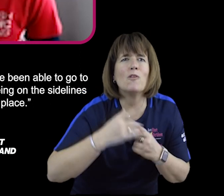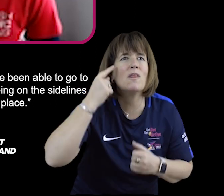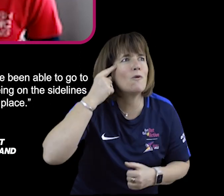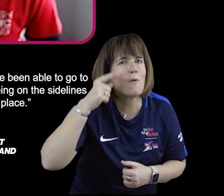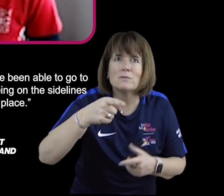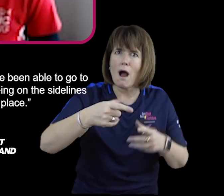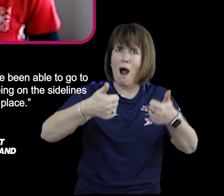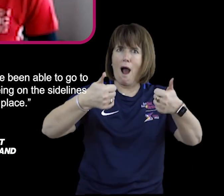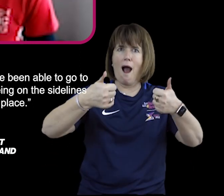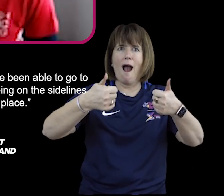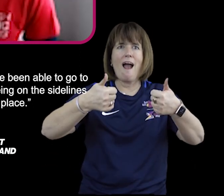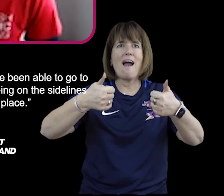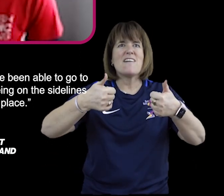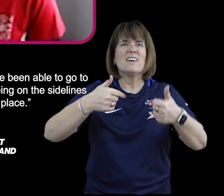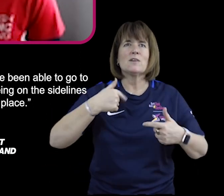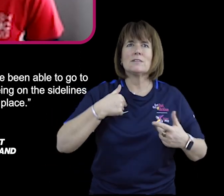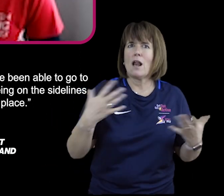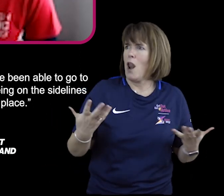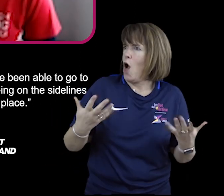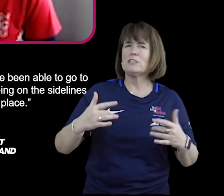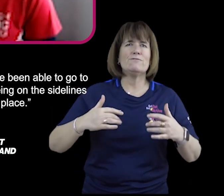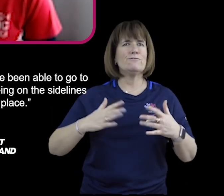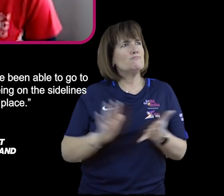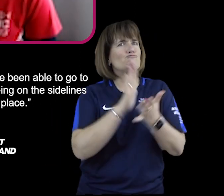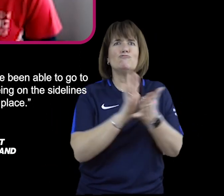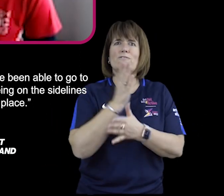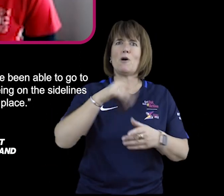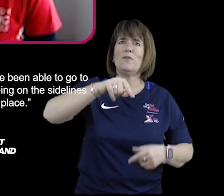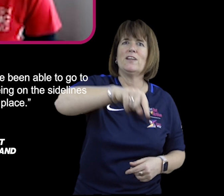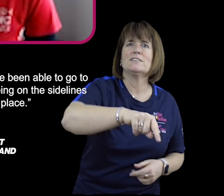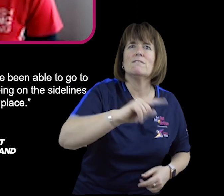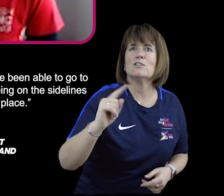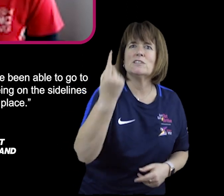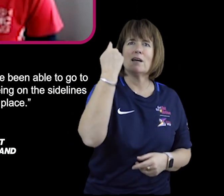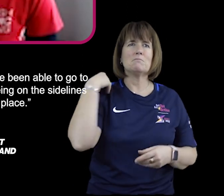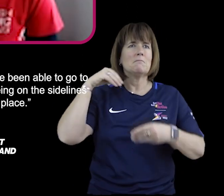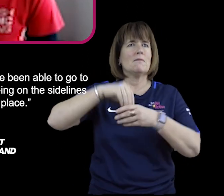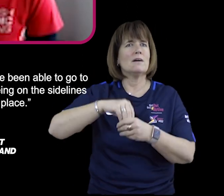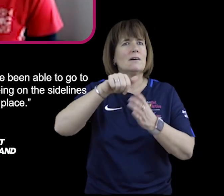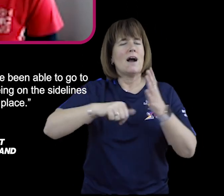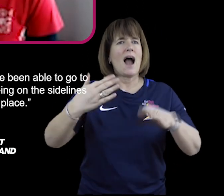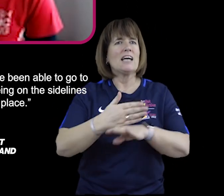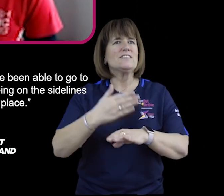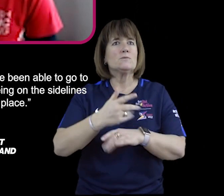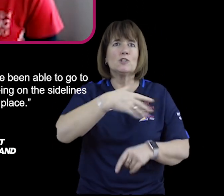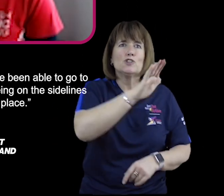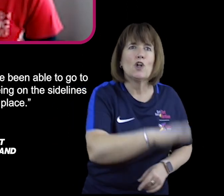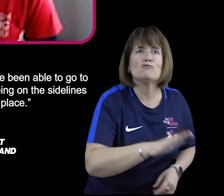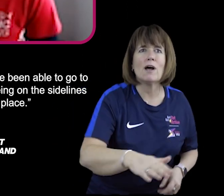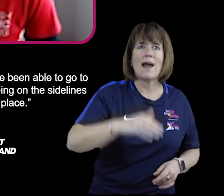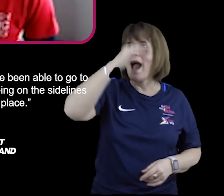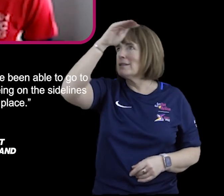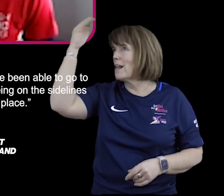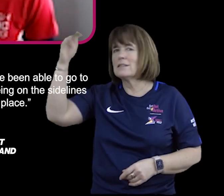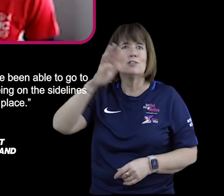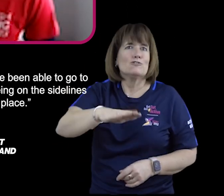out of this. It's the first time we've been able to go to an activity with our children, our adult children, and really